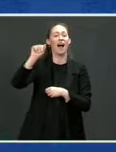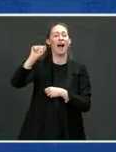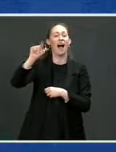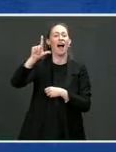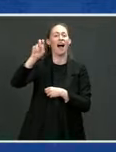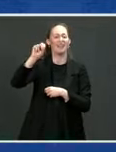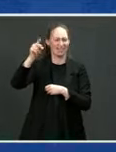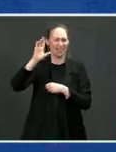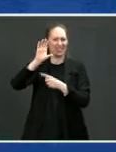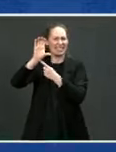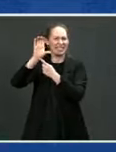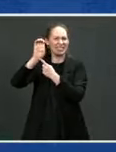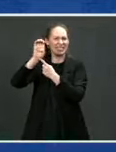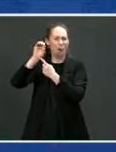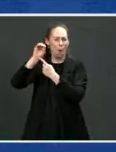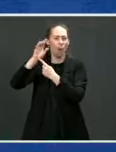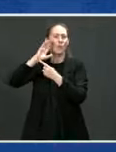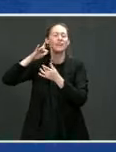Thank you.